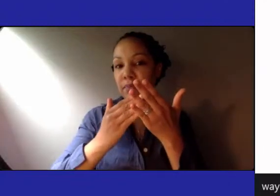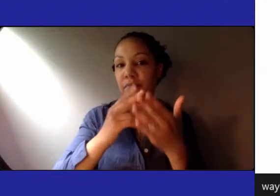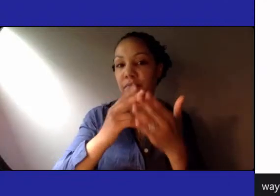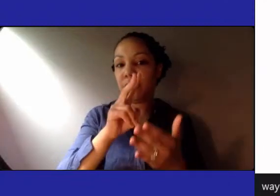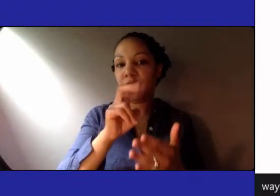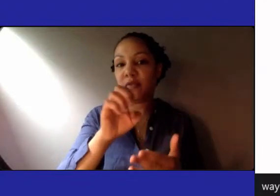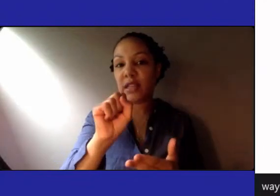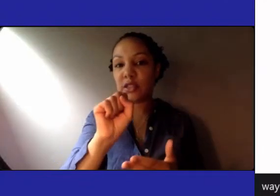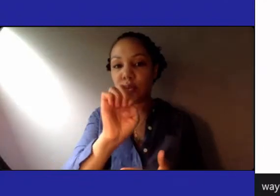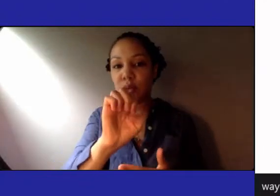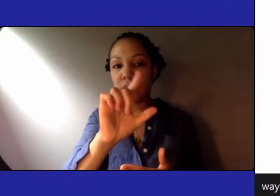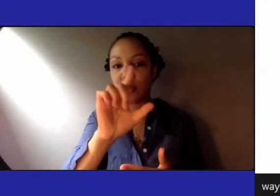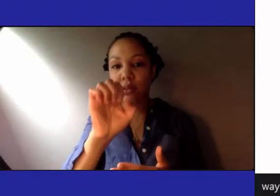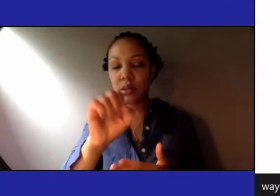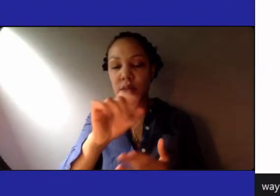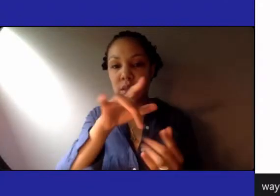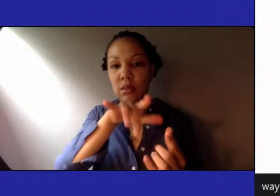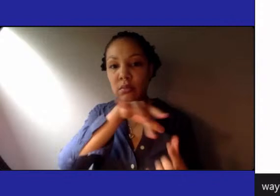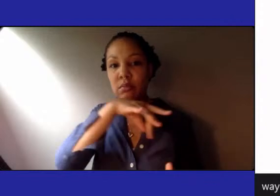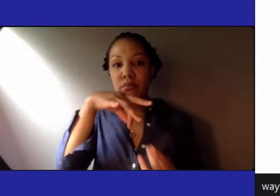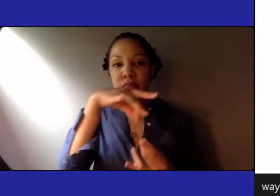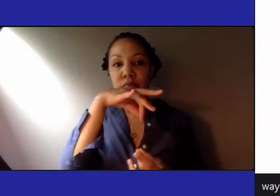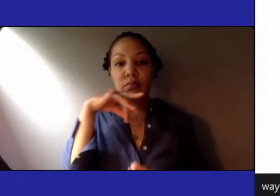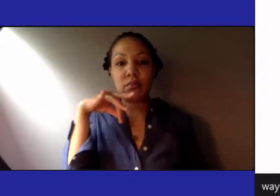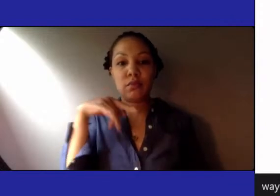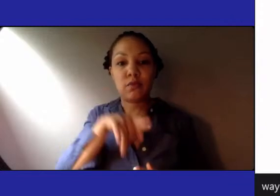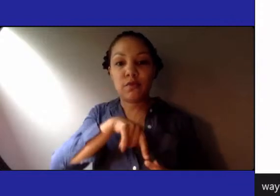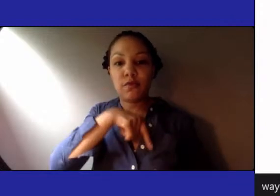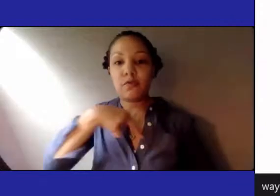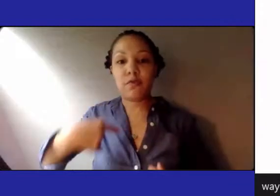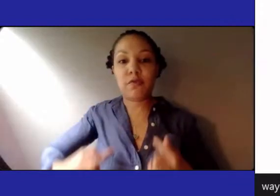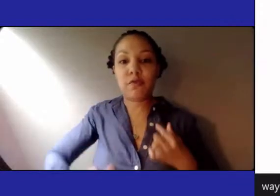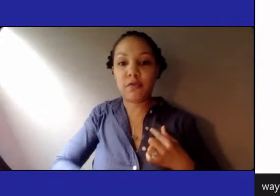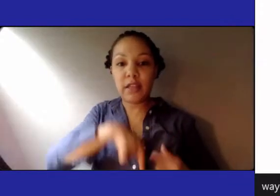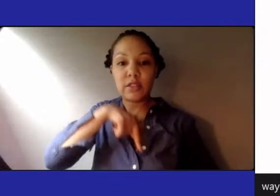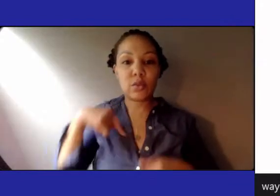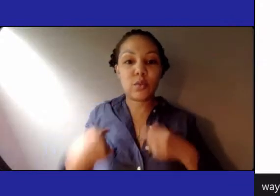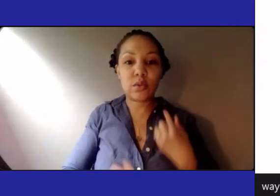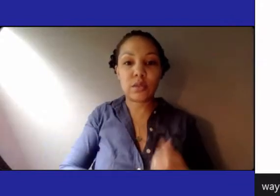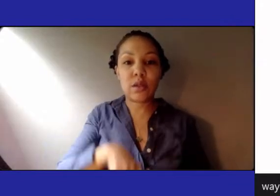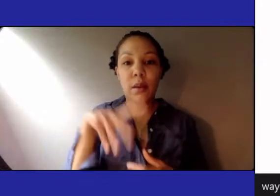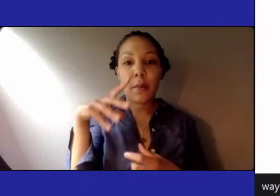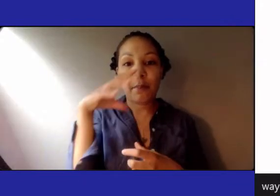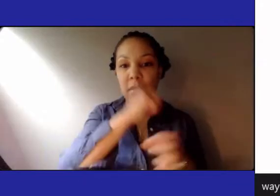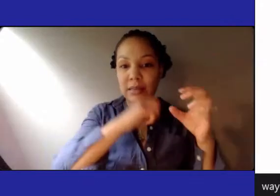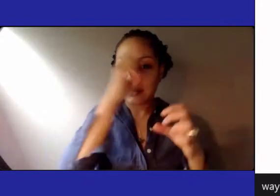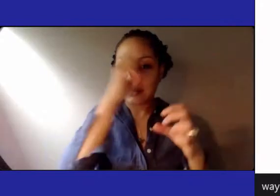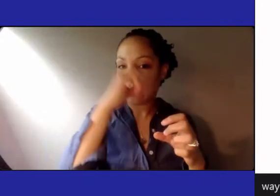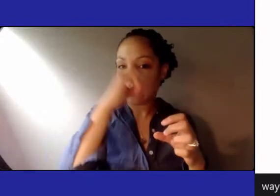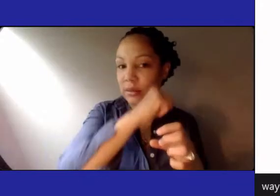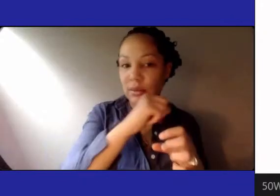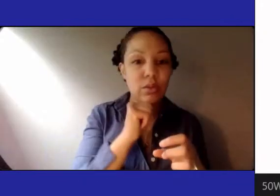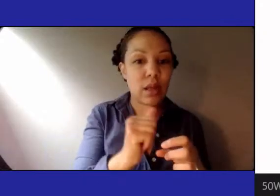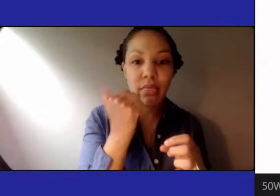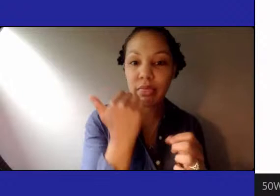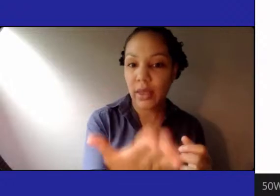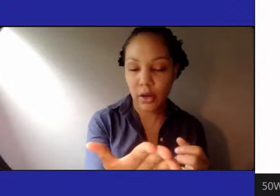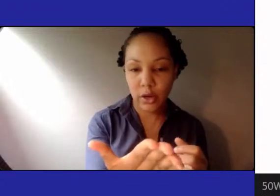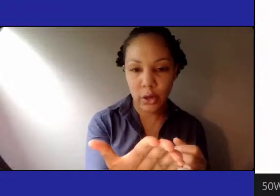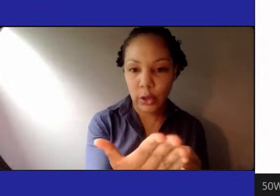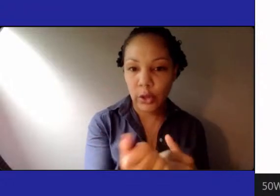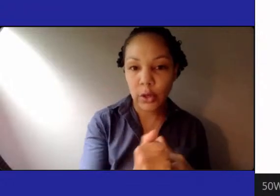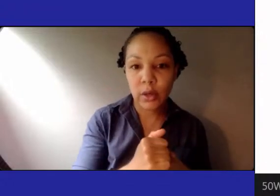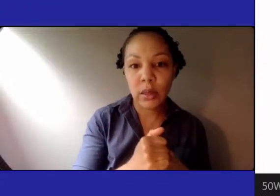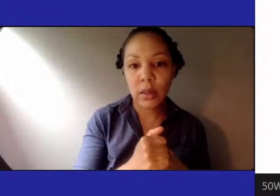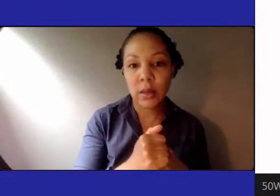block here, right? So one of the great things about, the human body is in almost all cases, there are